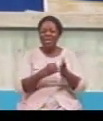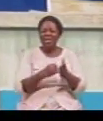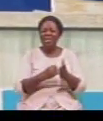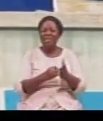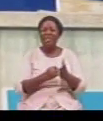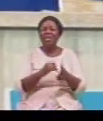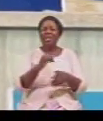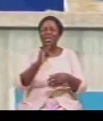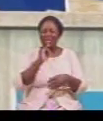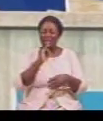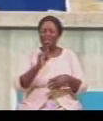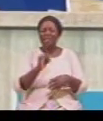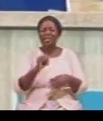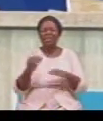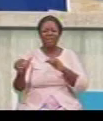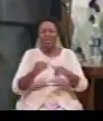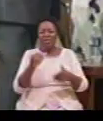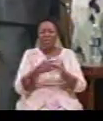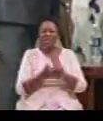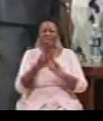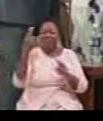is done.